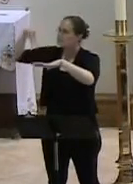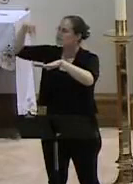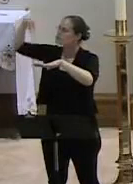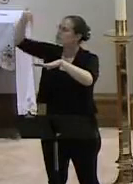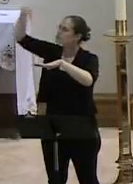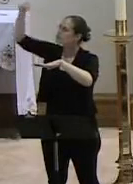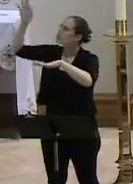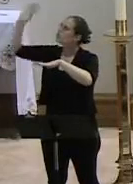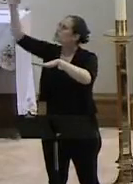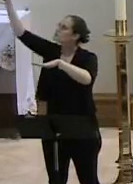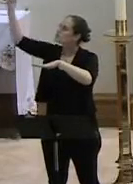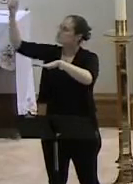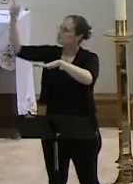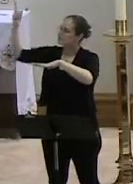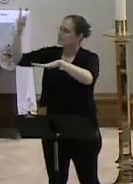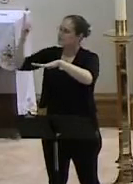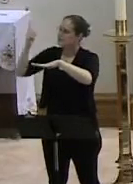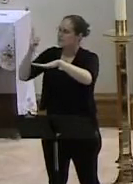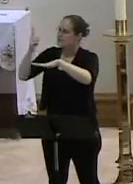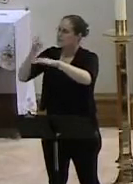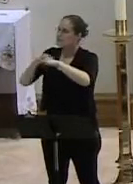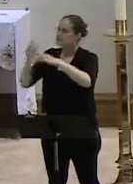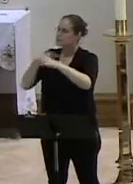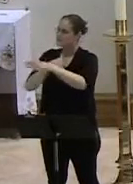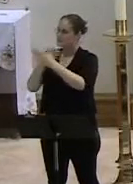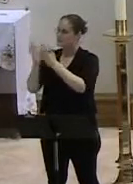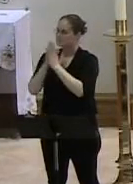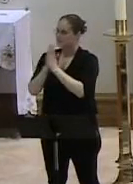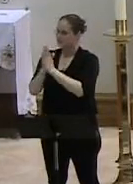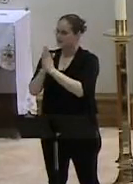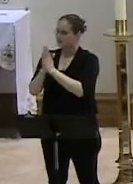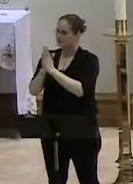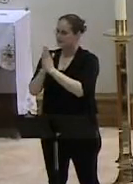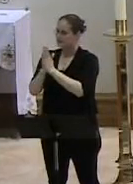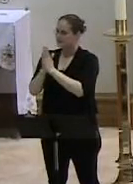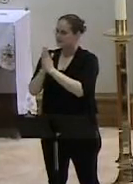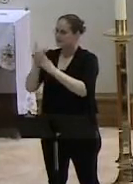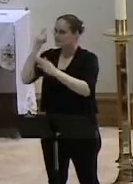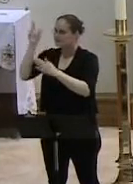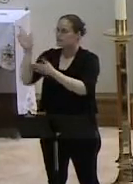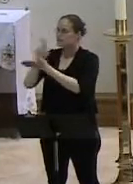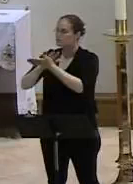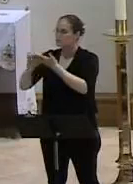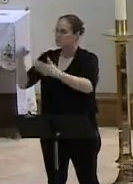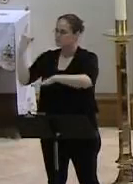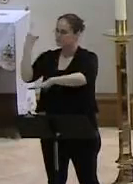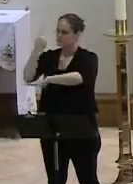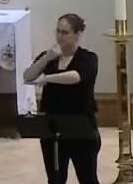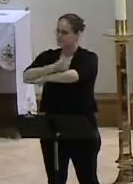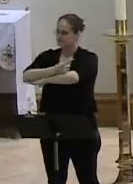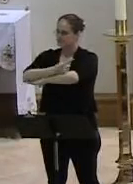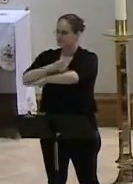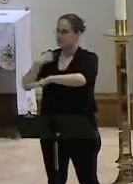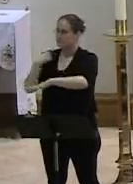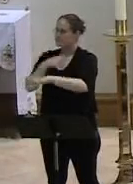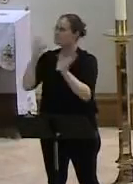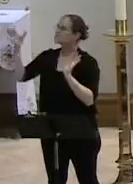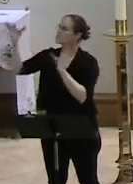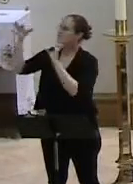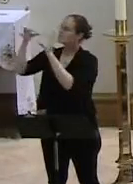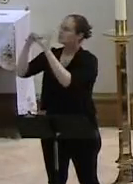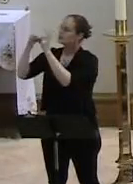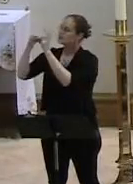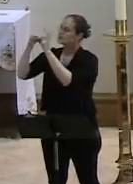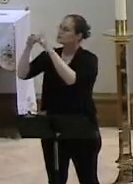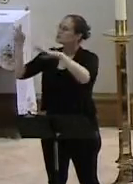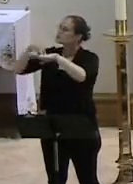Son. Grant, we pray, that through this most holy exchange, we too may